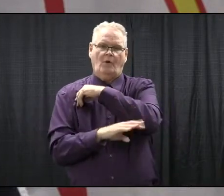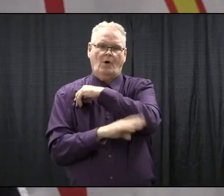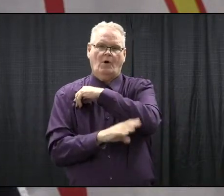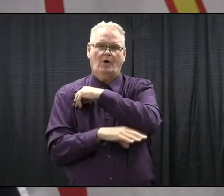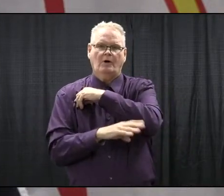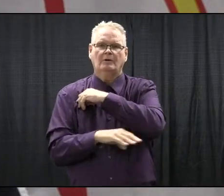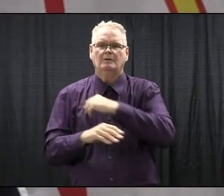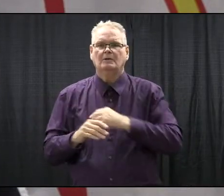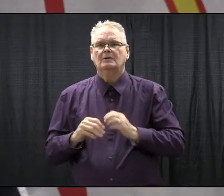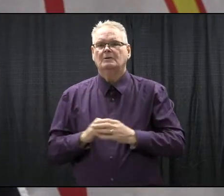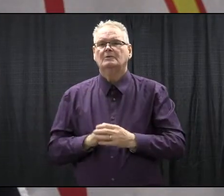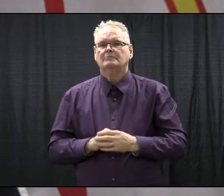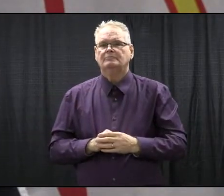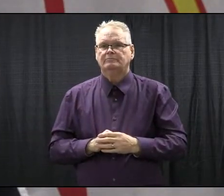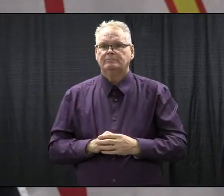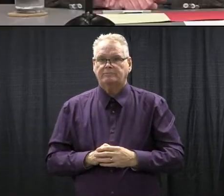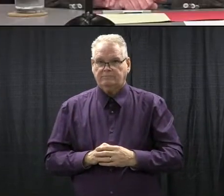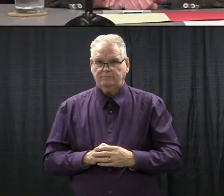school starts.